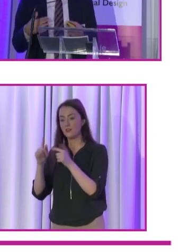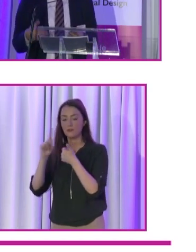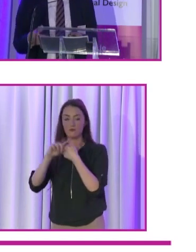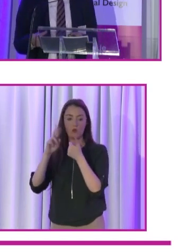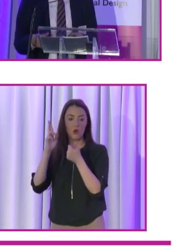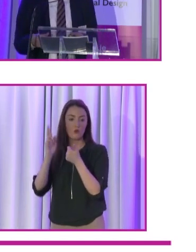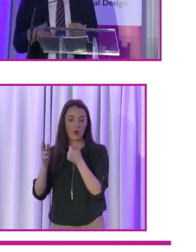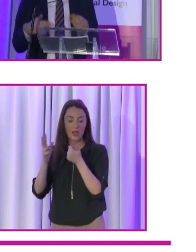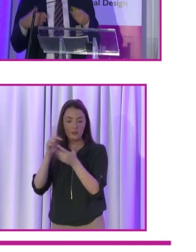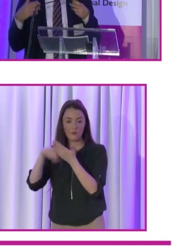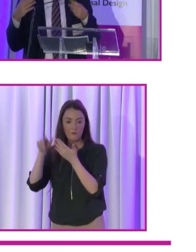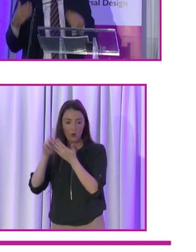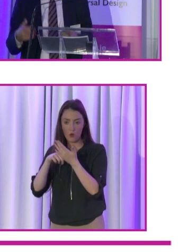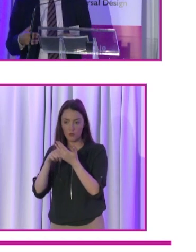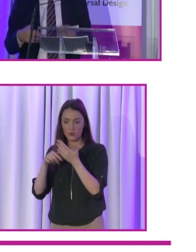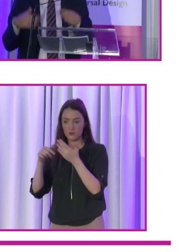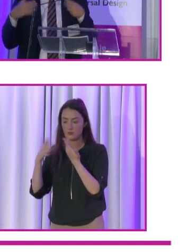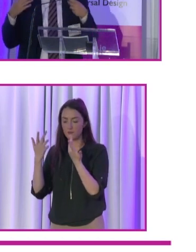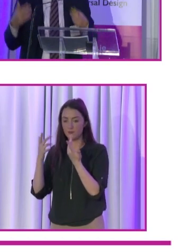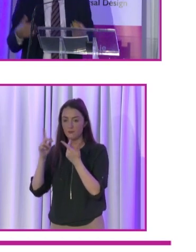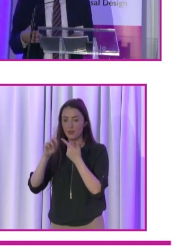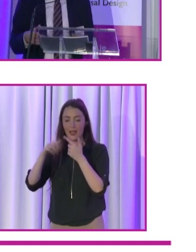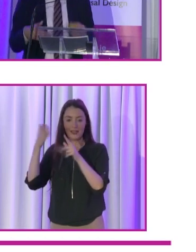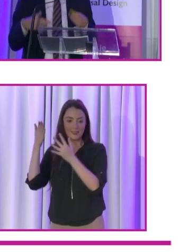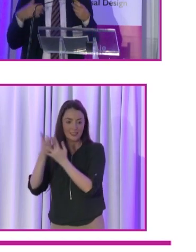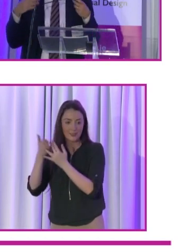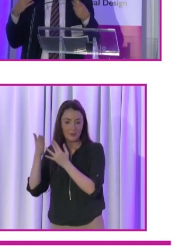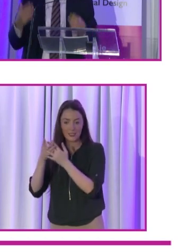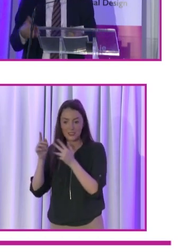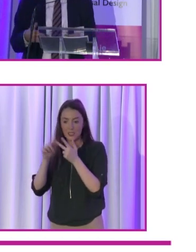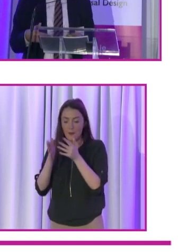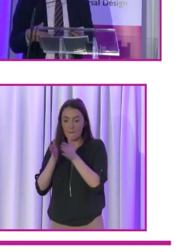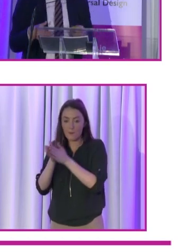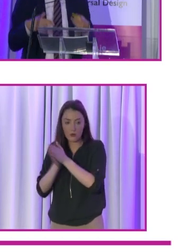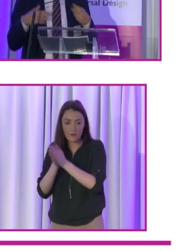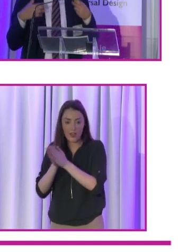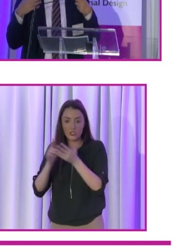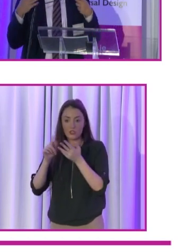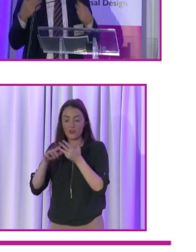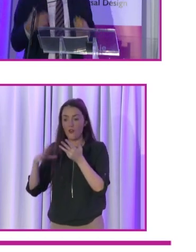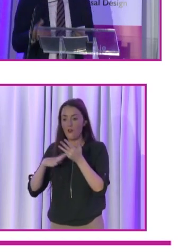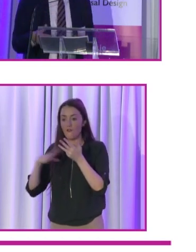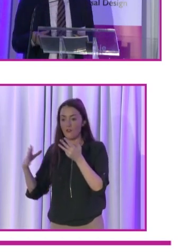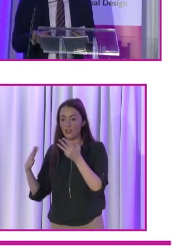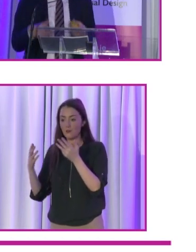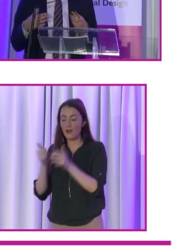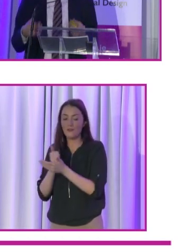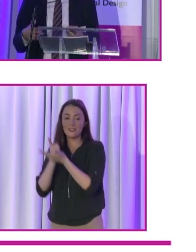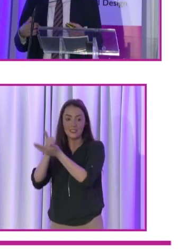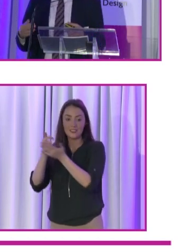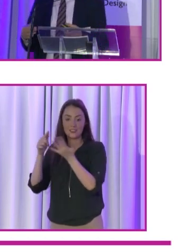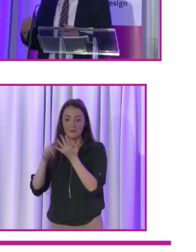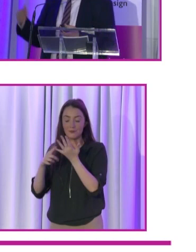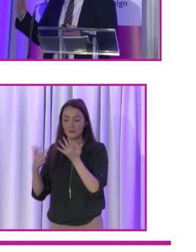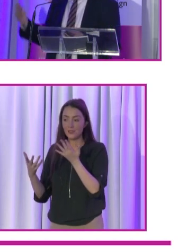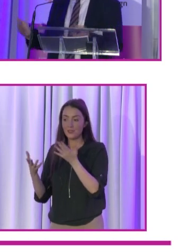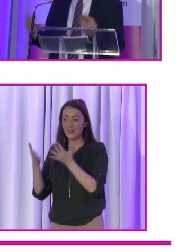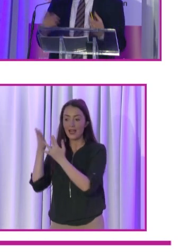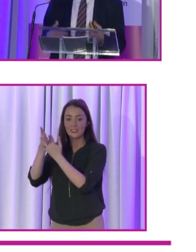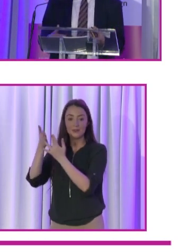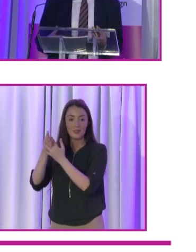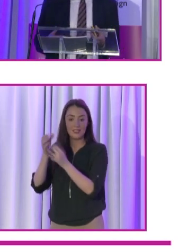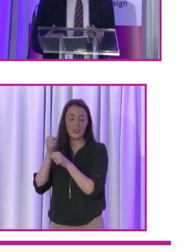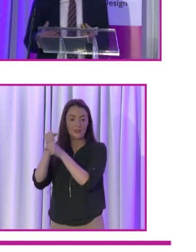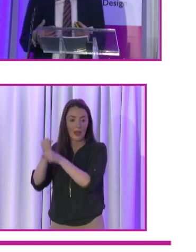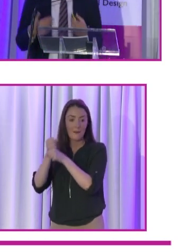vote, regardless of legal capacity, accessibility, reasonable accommodation, free choice of assistance, accessibility of campaigns, and so forth. But of